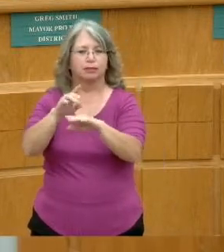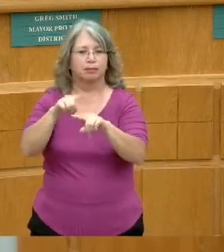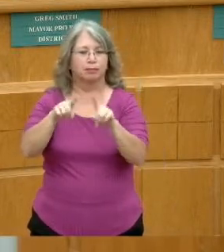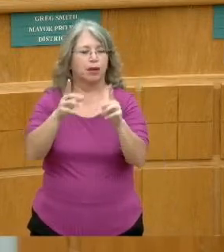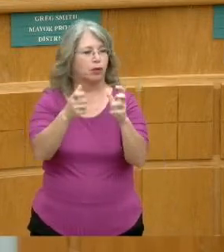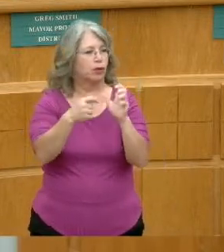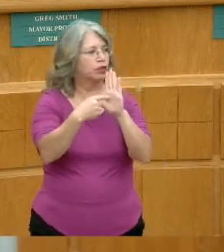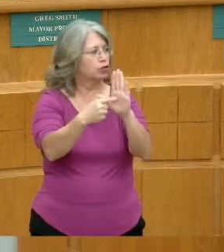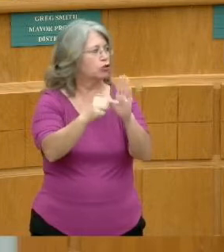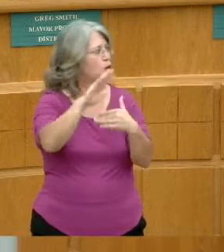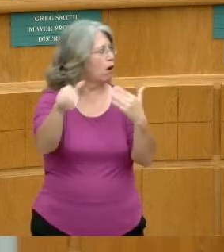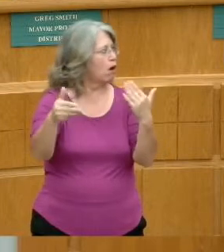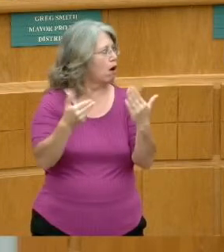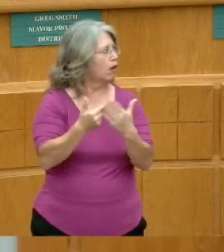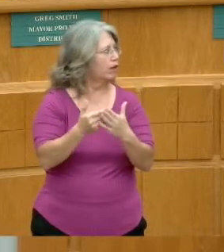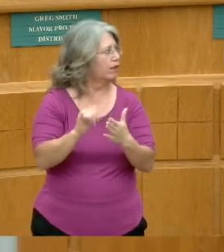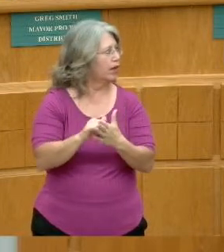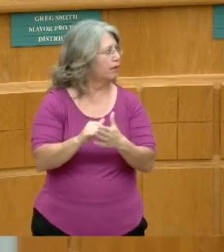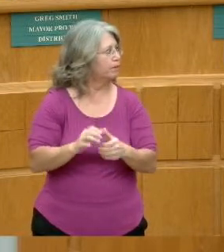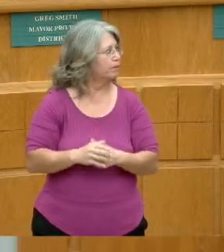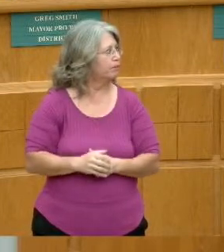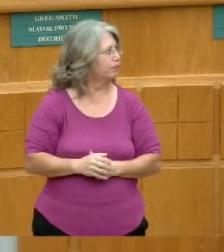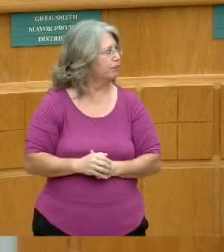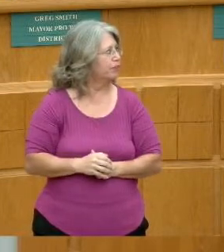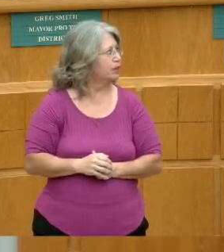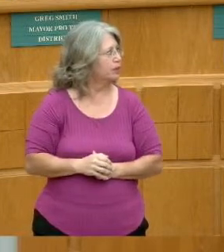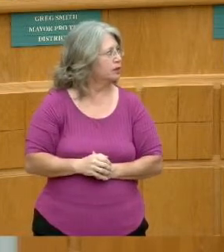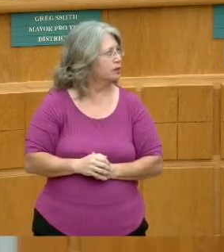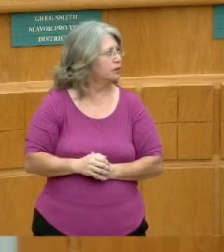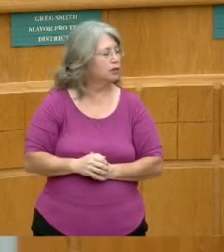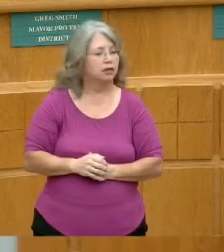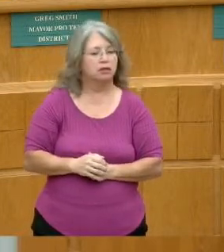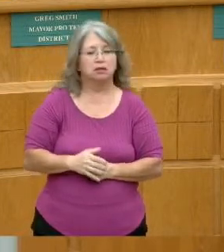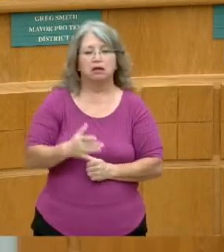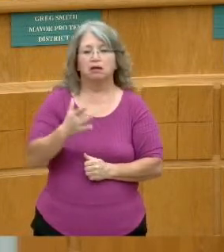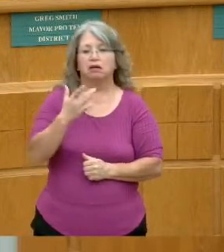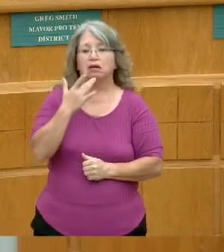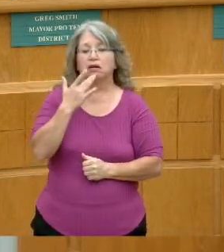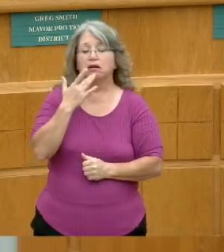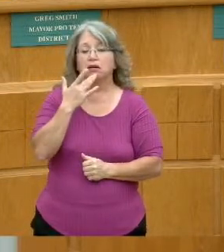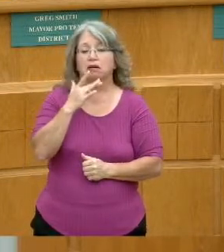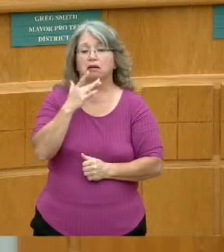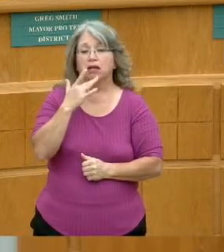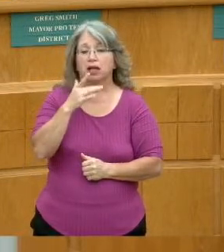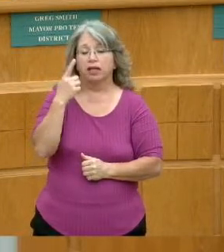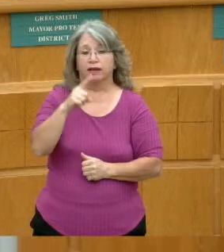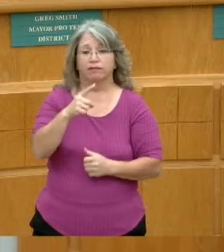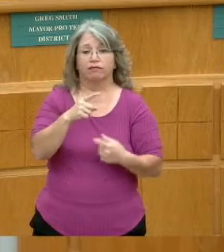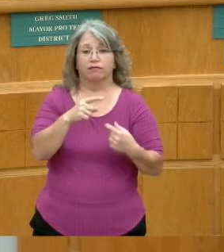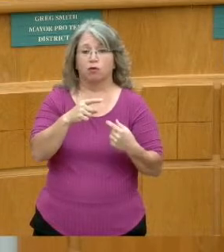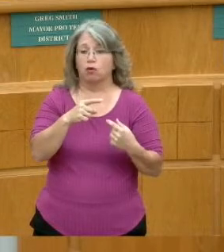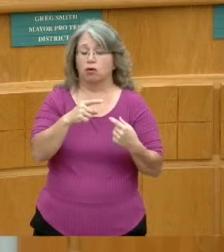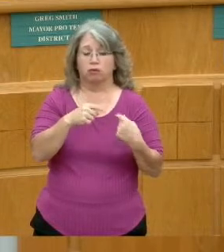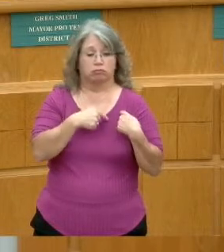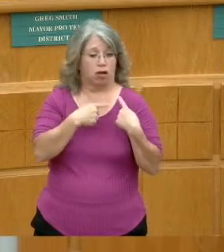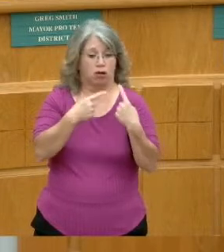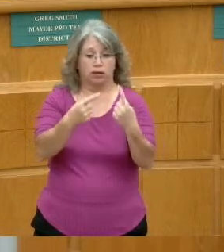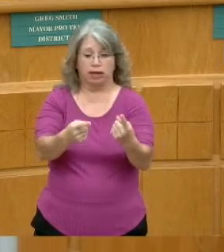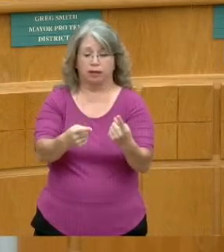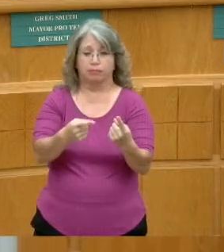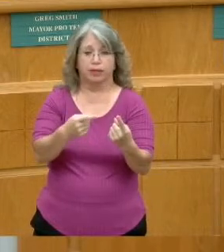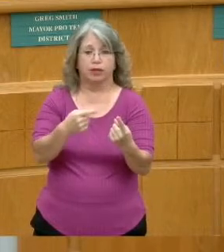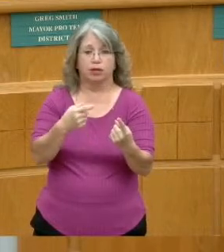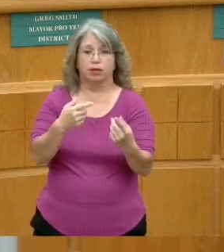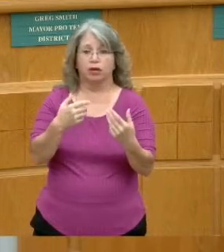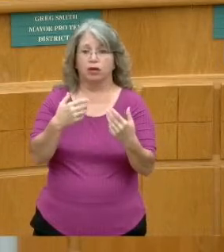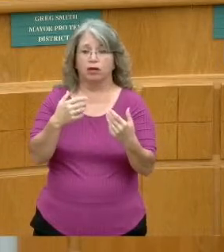that you can see kind of what's happening here. Luckily, for a long period now, the number of fatalities has been steady at 4 in the